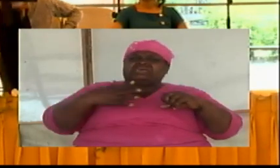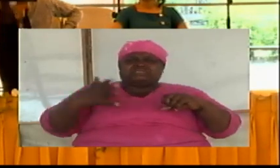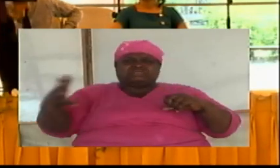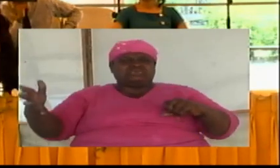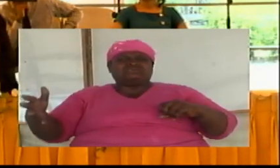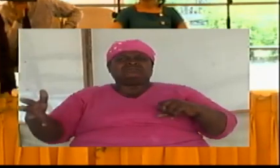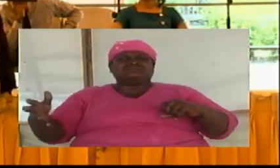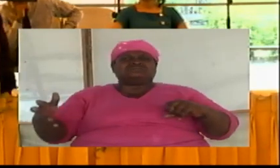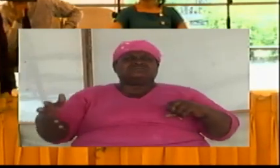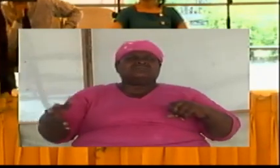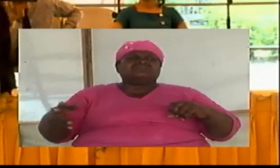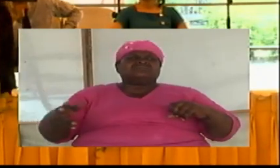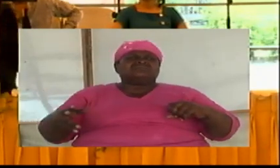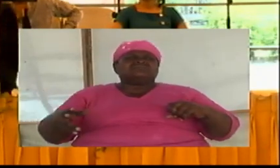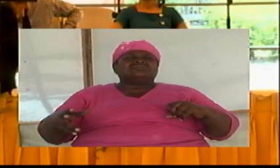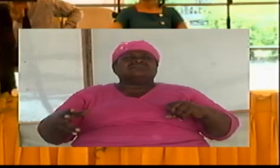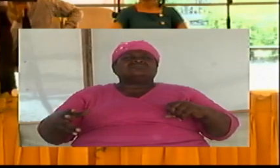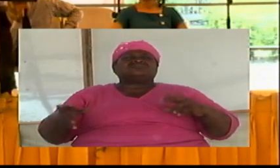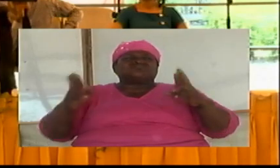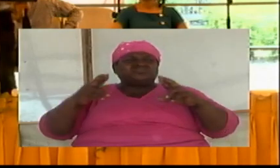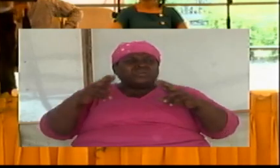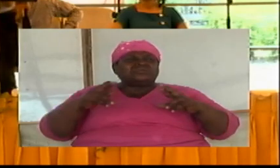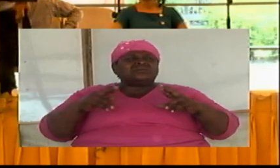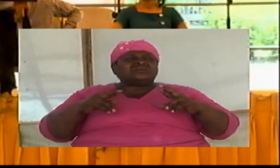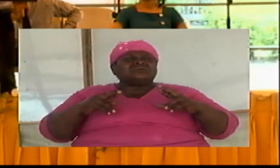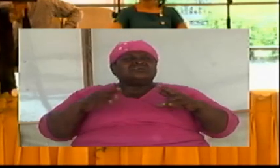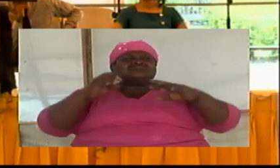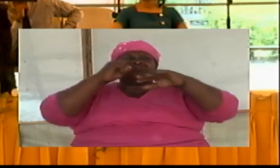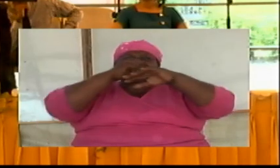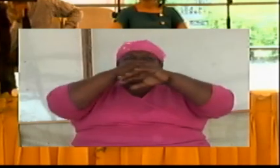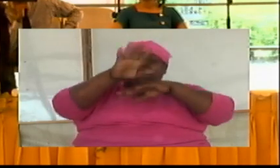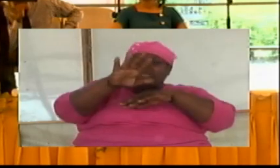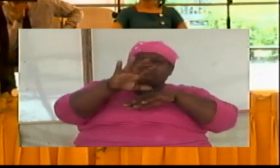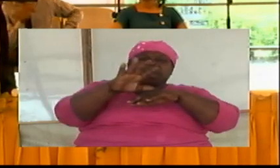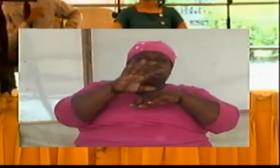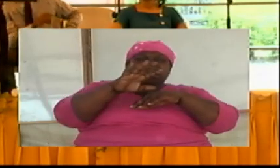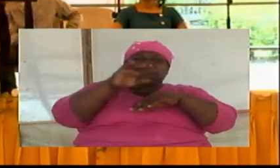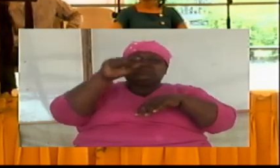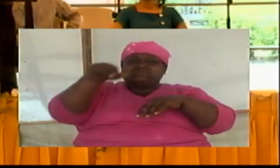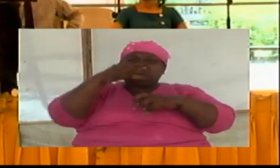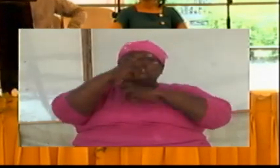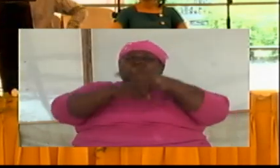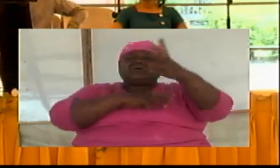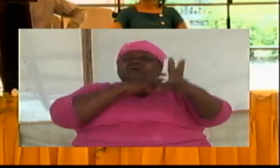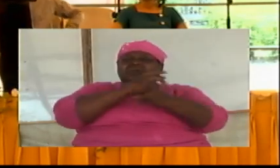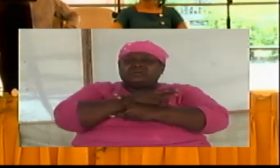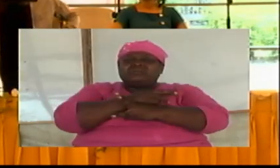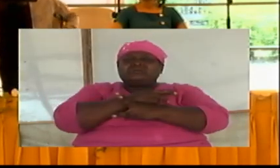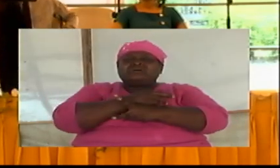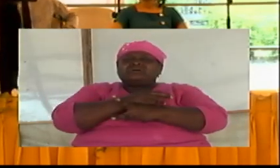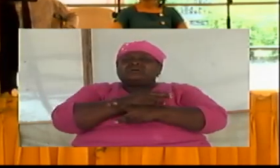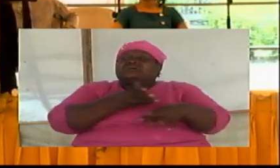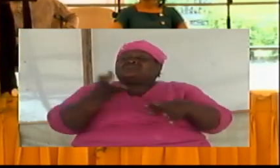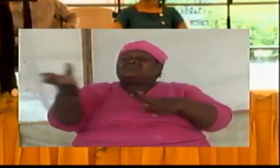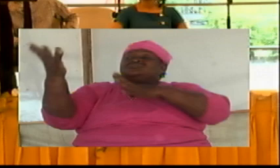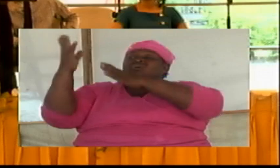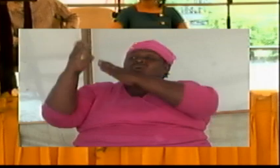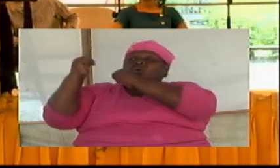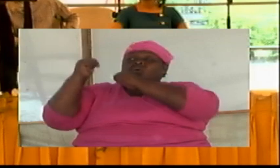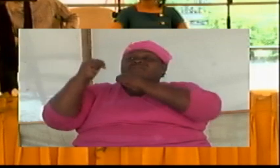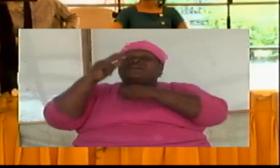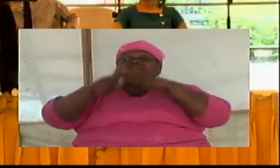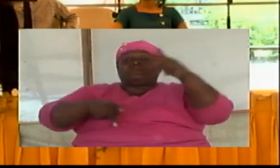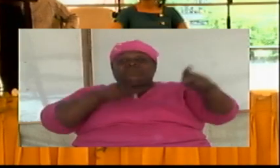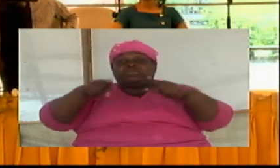unleashed. Hallelujah. And there is a hope for the people of God. Praise the Lord Jesus. There is a hope